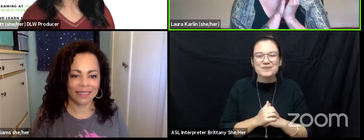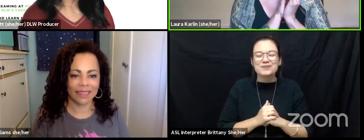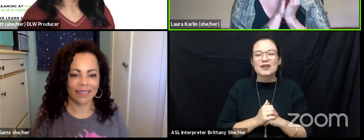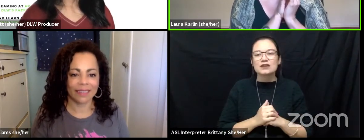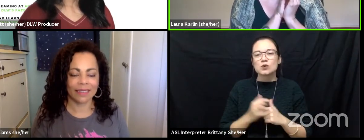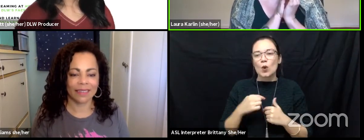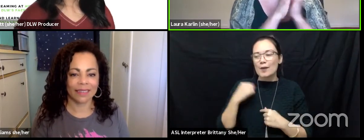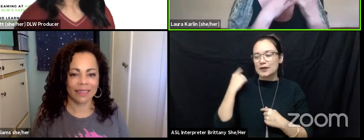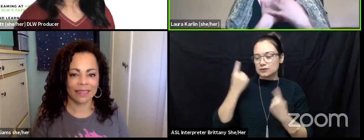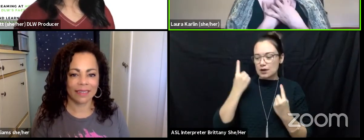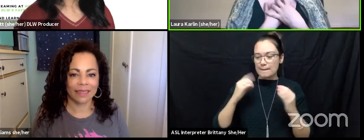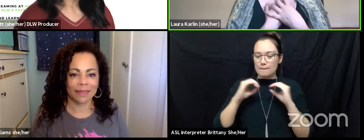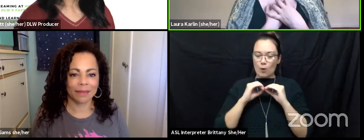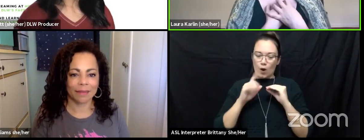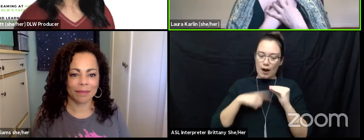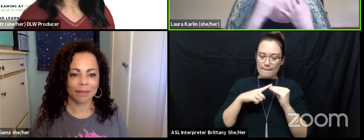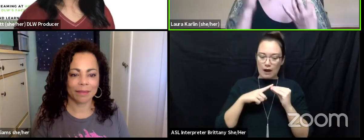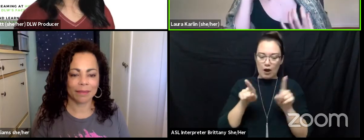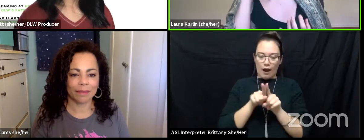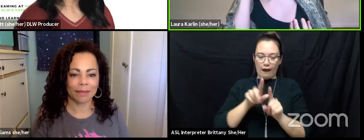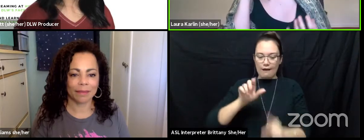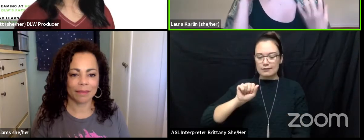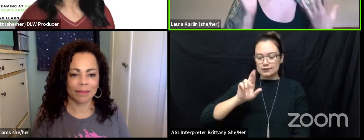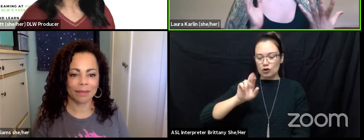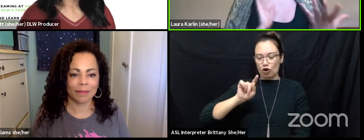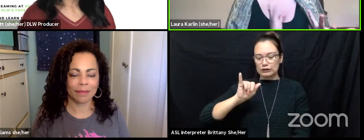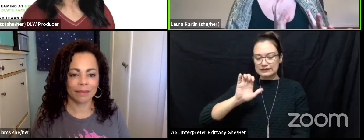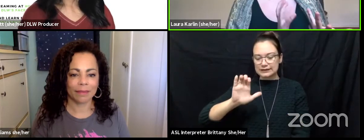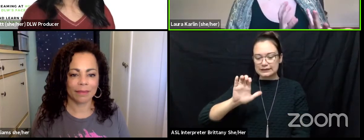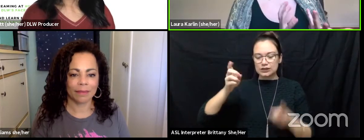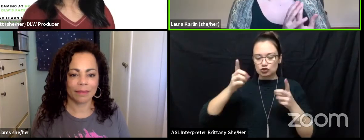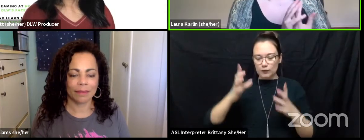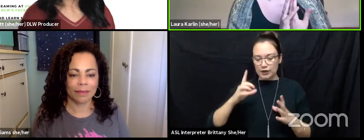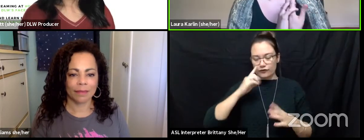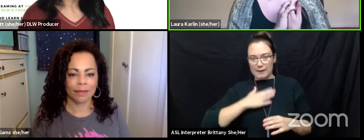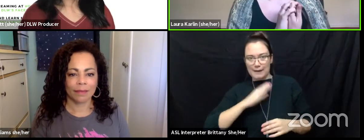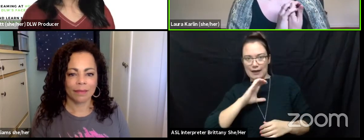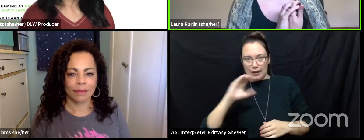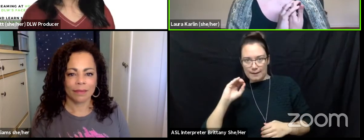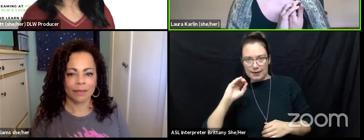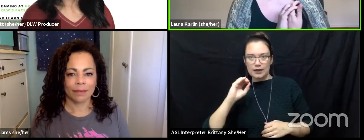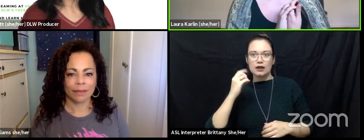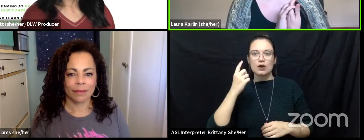and more about, you know, as the artistic director of a company, one of my primary